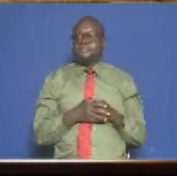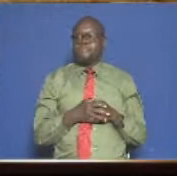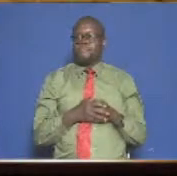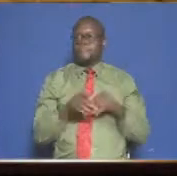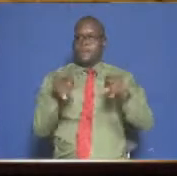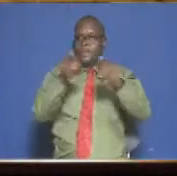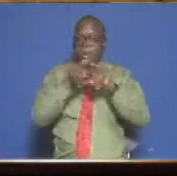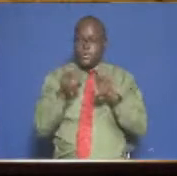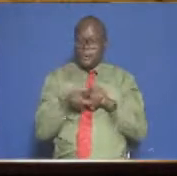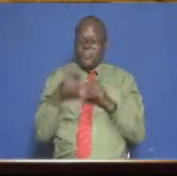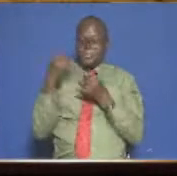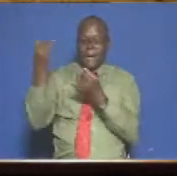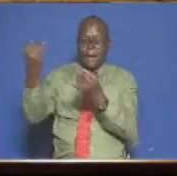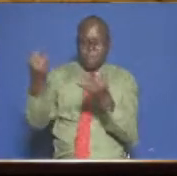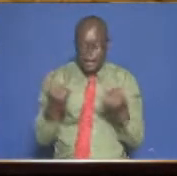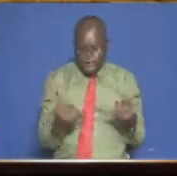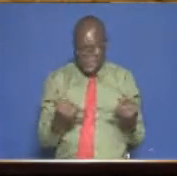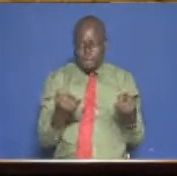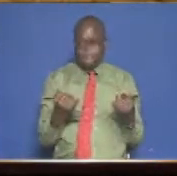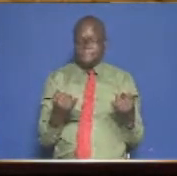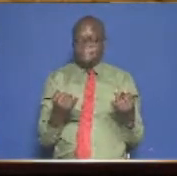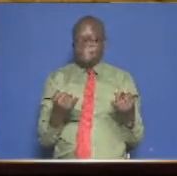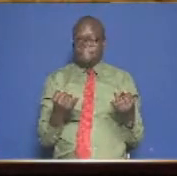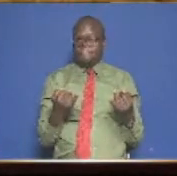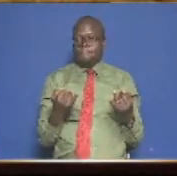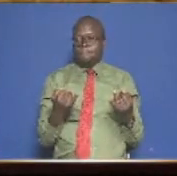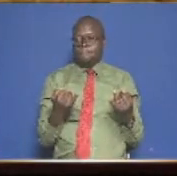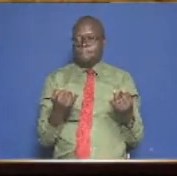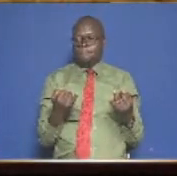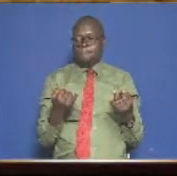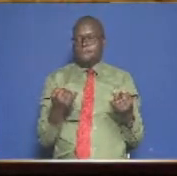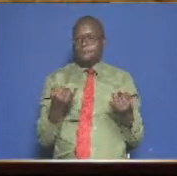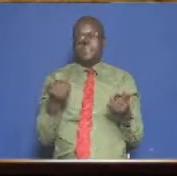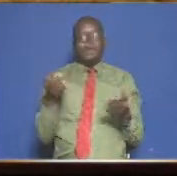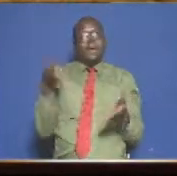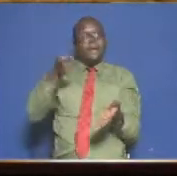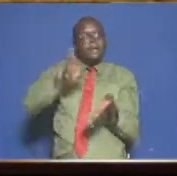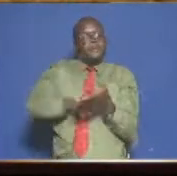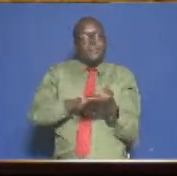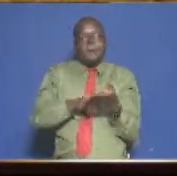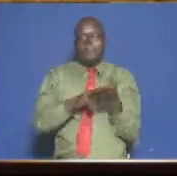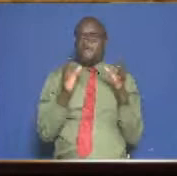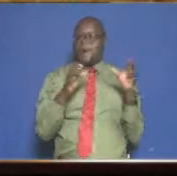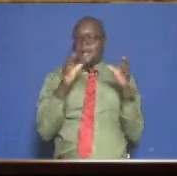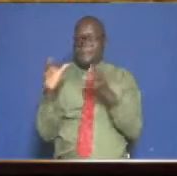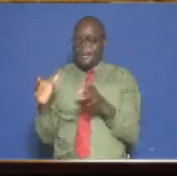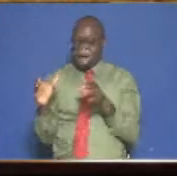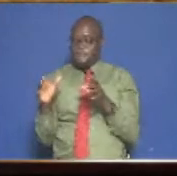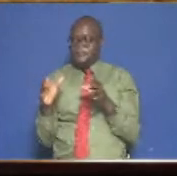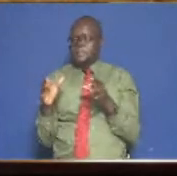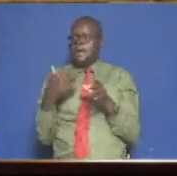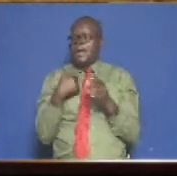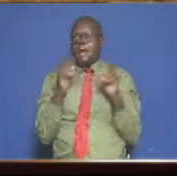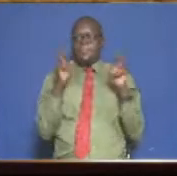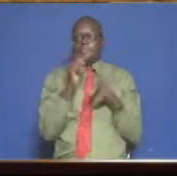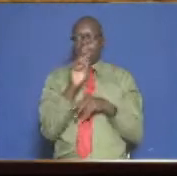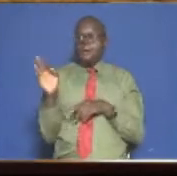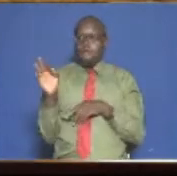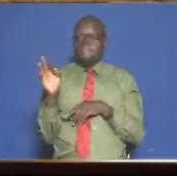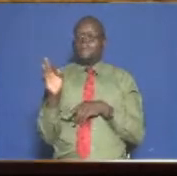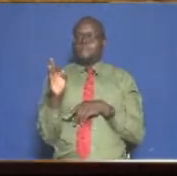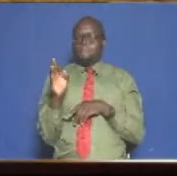Also invite the registrar of companies. These days there is even the issue of beneficial